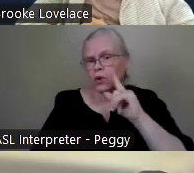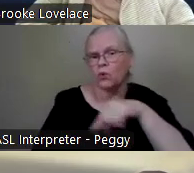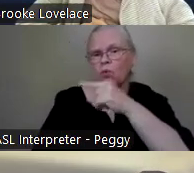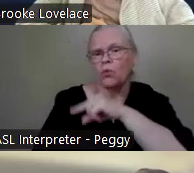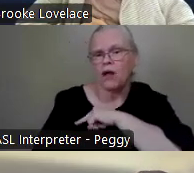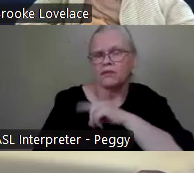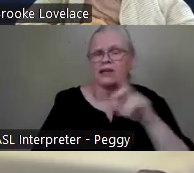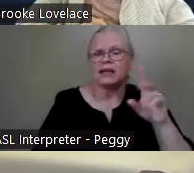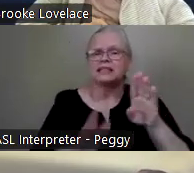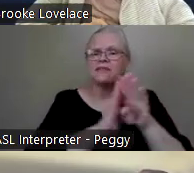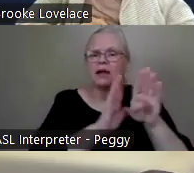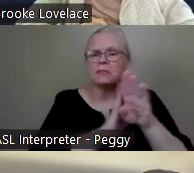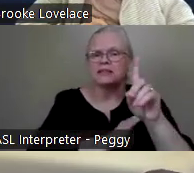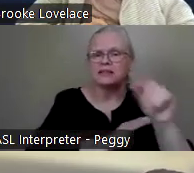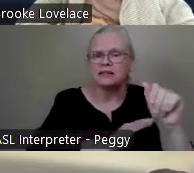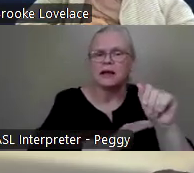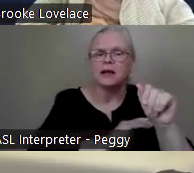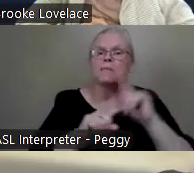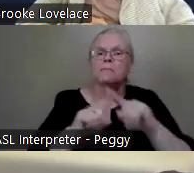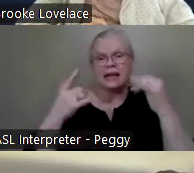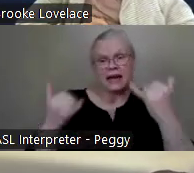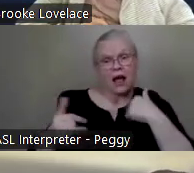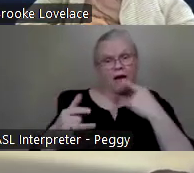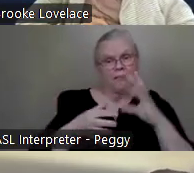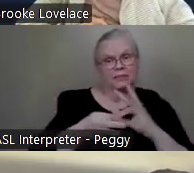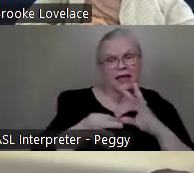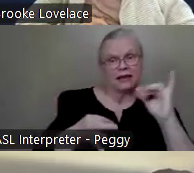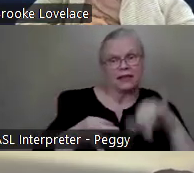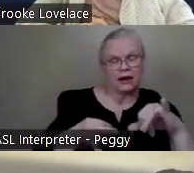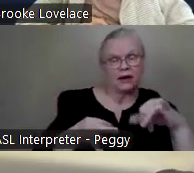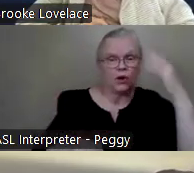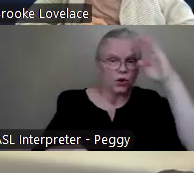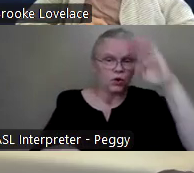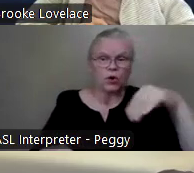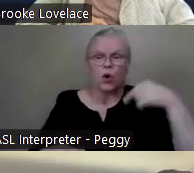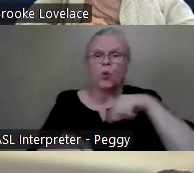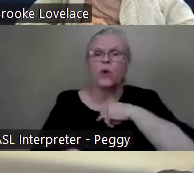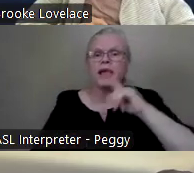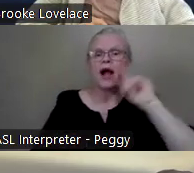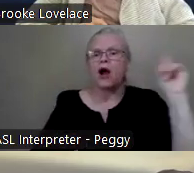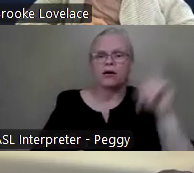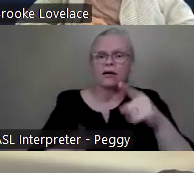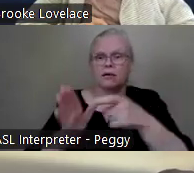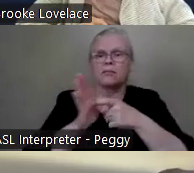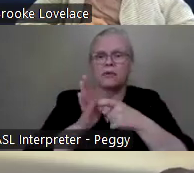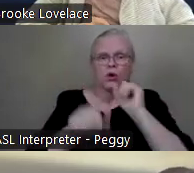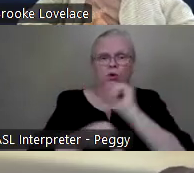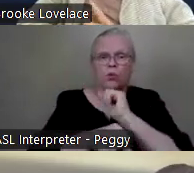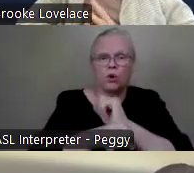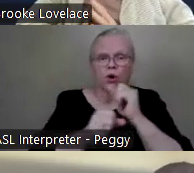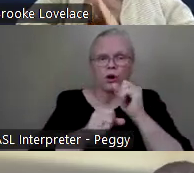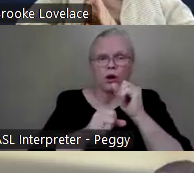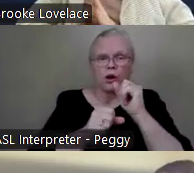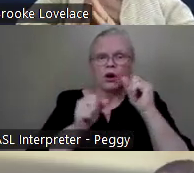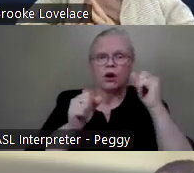developmental disability. But then that being said, even though we are mandated to work for folks with developmental disabilities, that doesn't